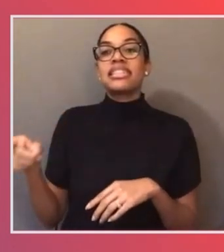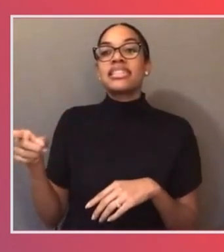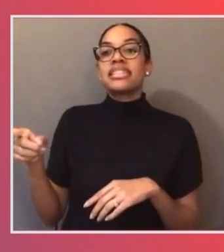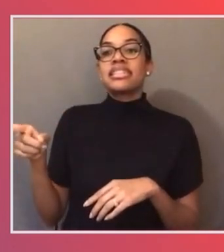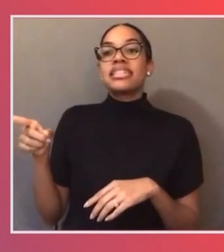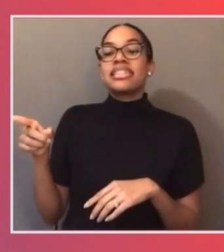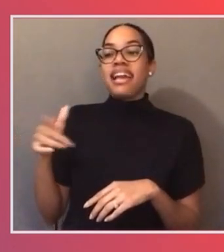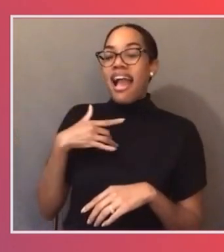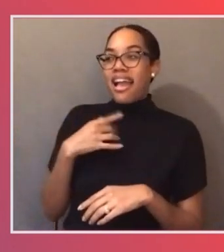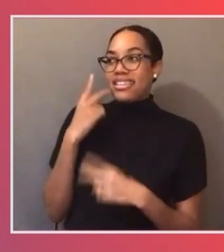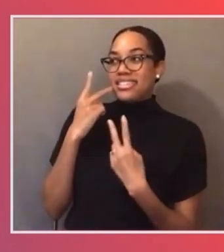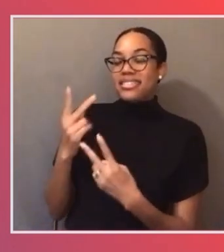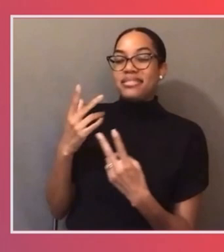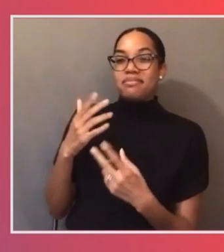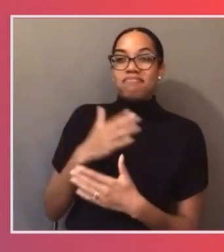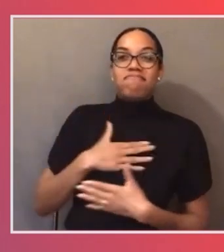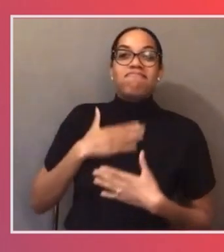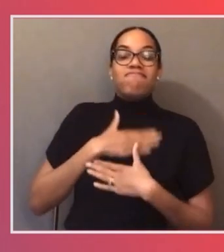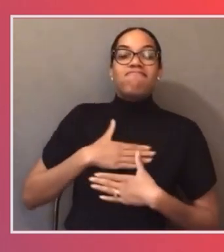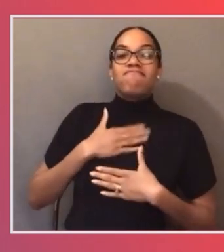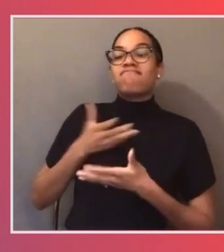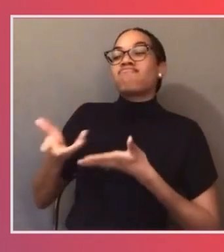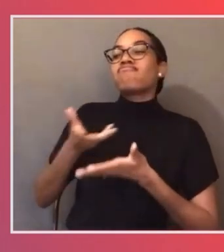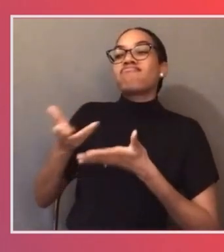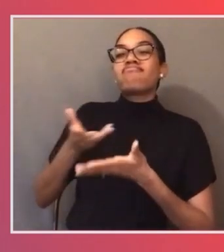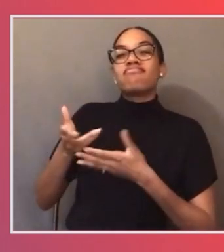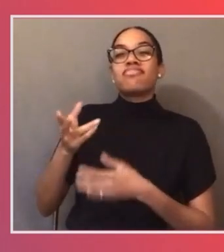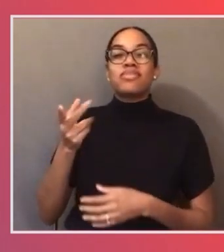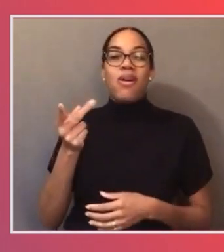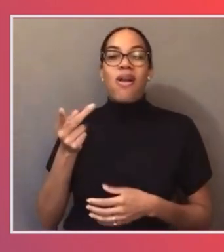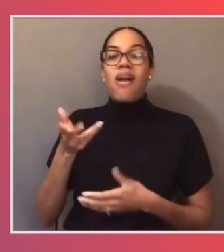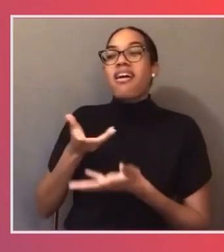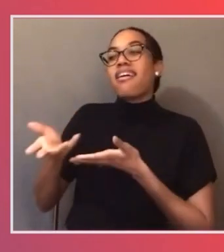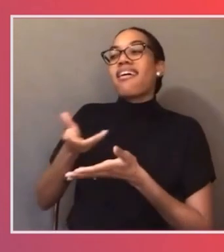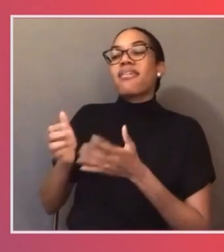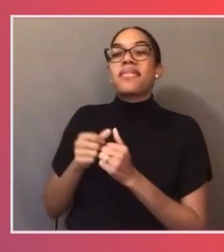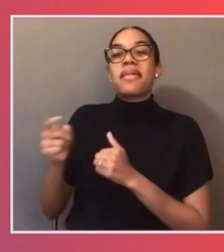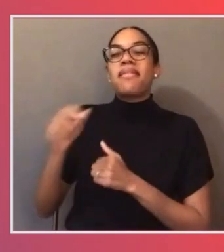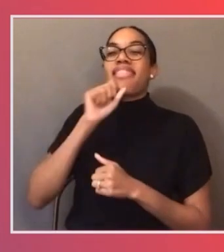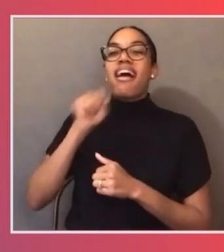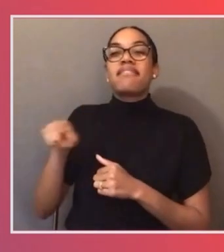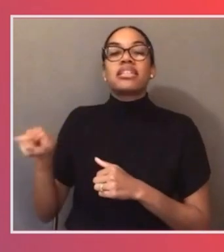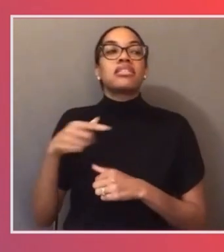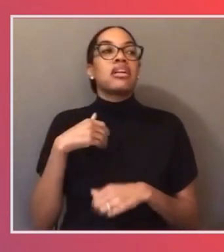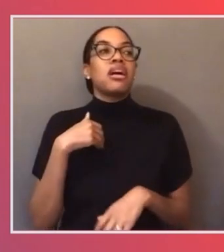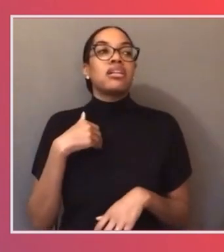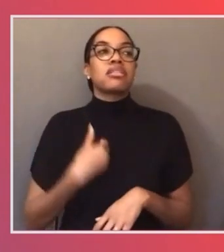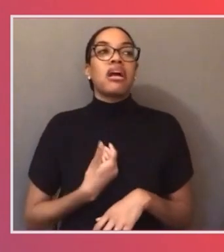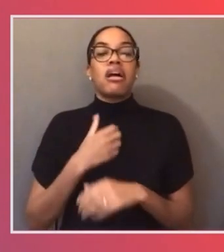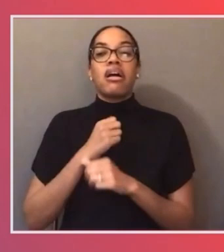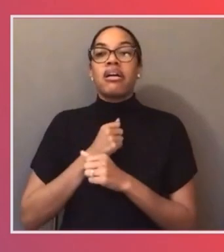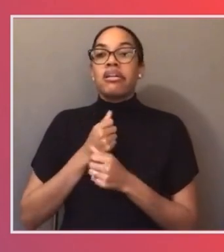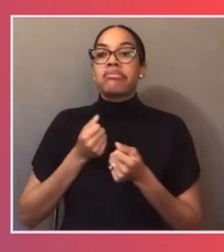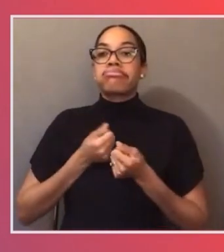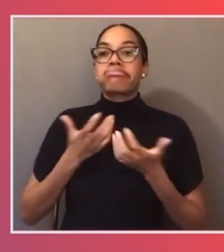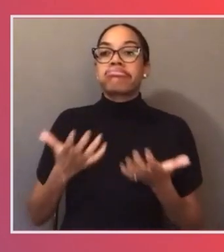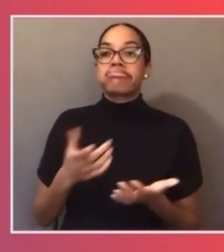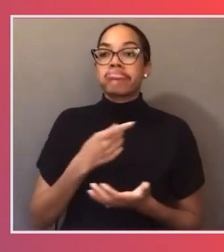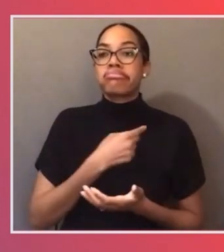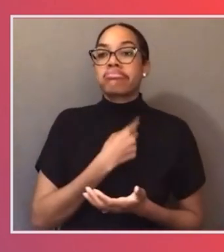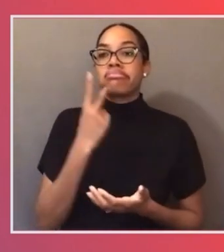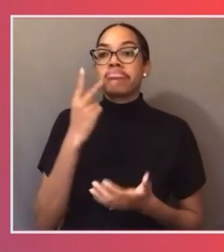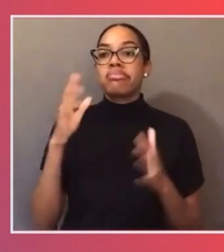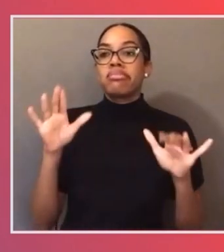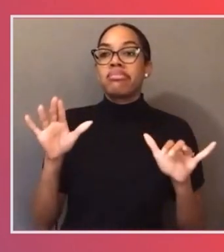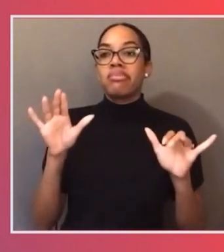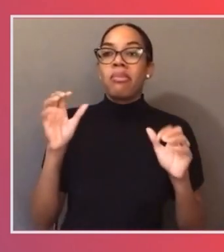just can't do anymore. How'd you come up with the name Dodger? Oh, sorry, how'd I come up with Dodger? You know, I get a lot